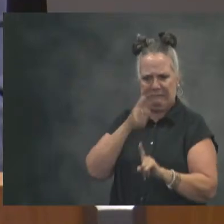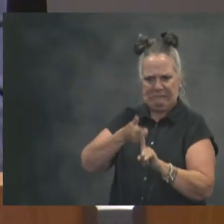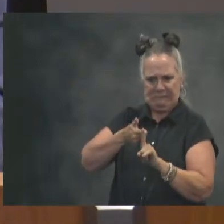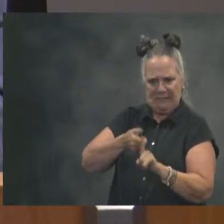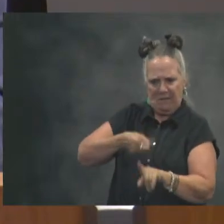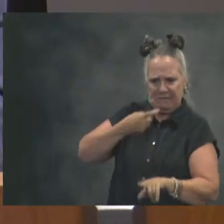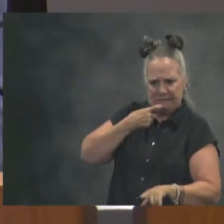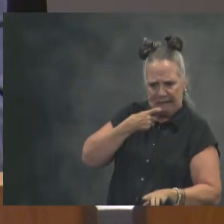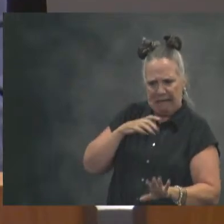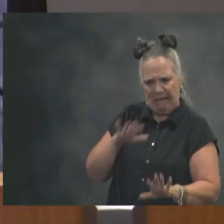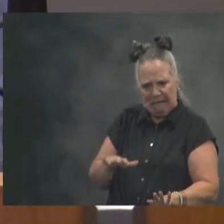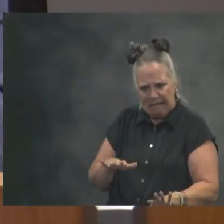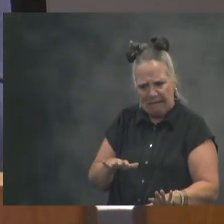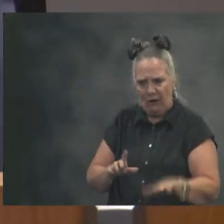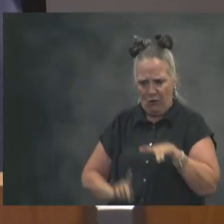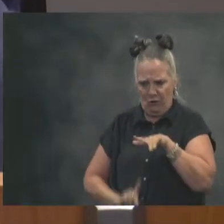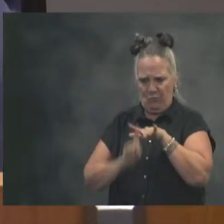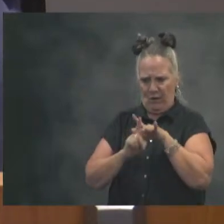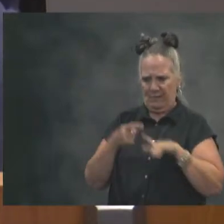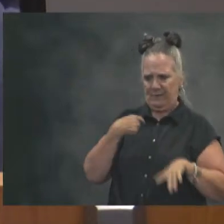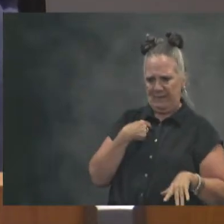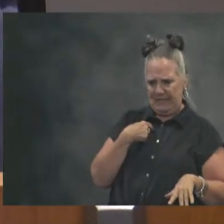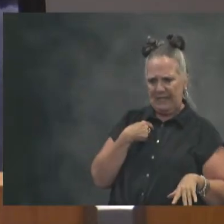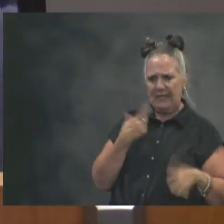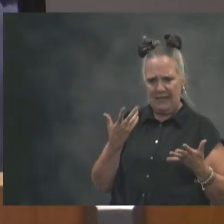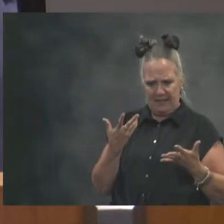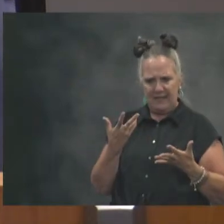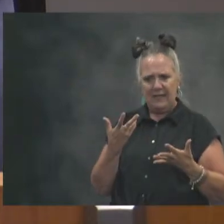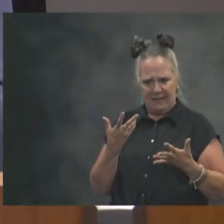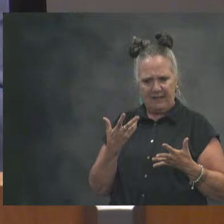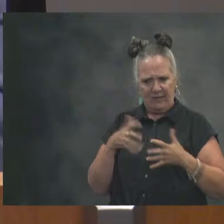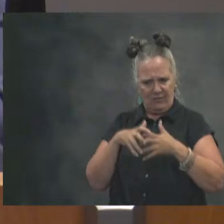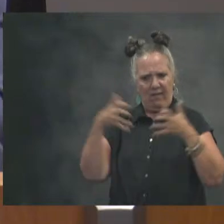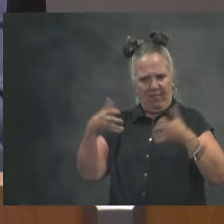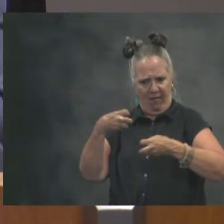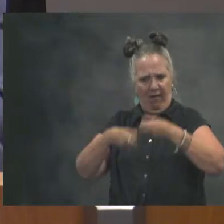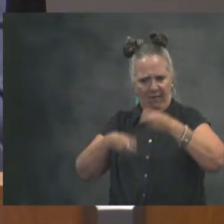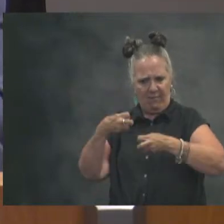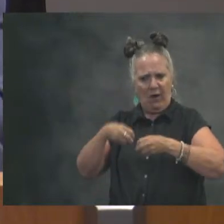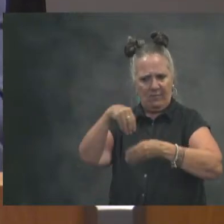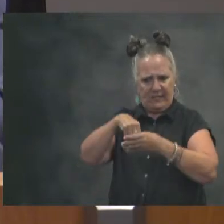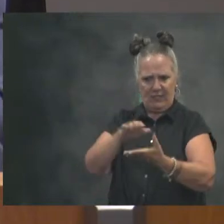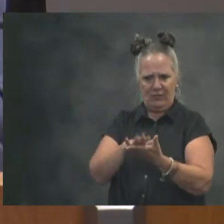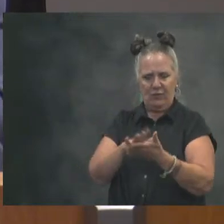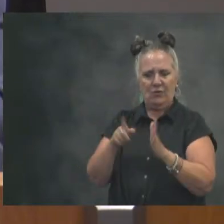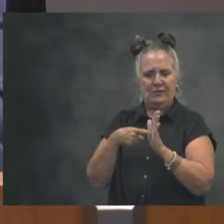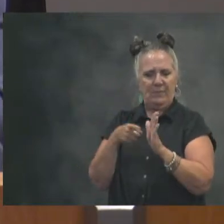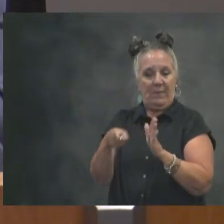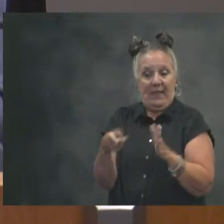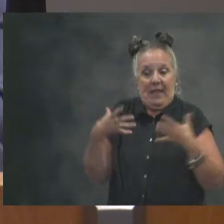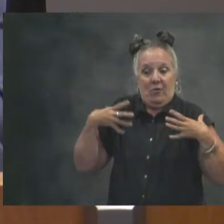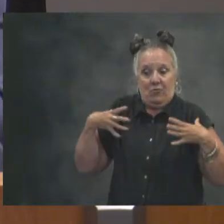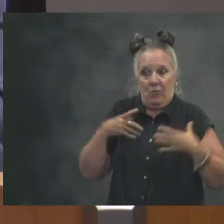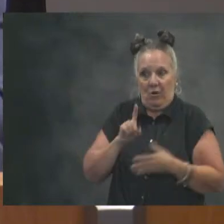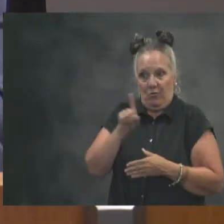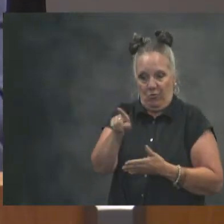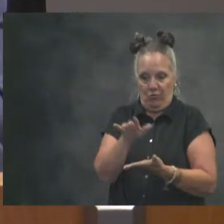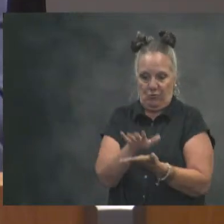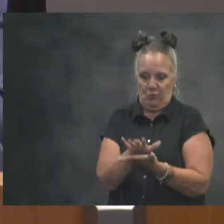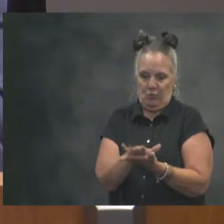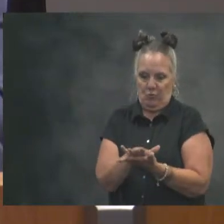have brought up to me that there's big concerns they have, that sometimes they don't want to go to school.